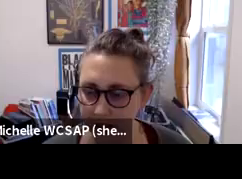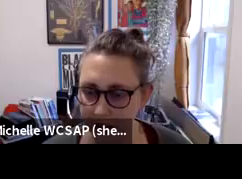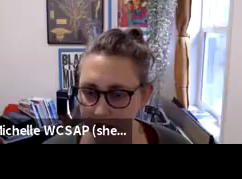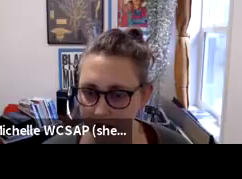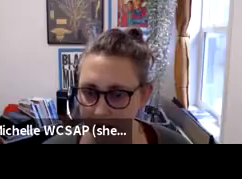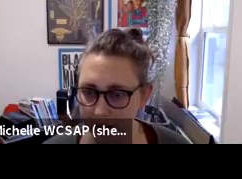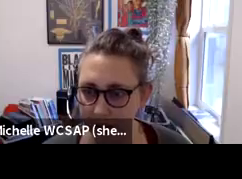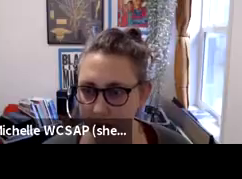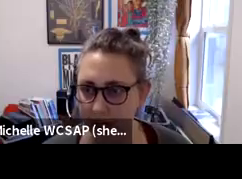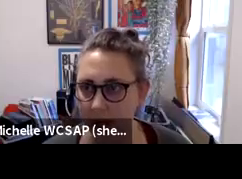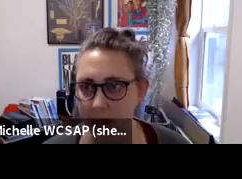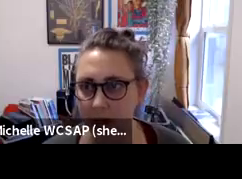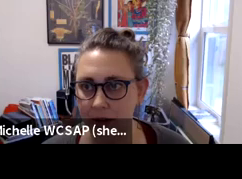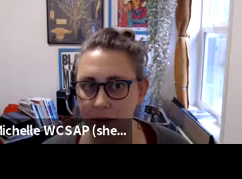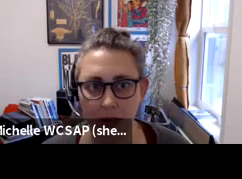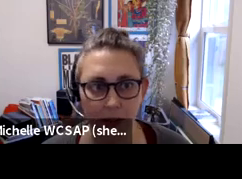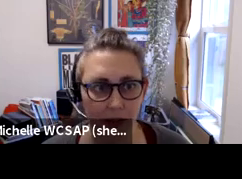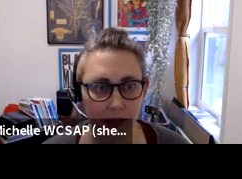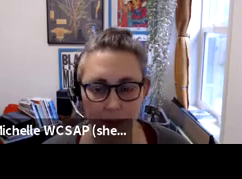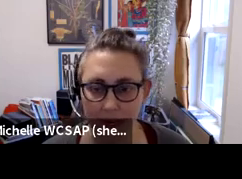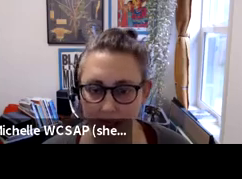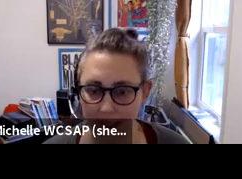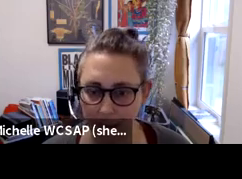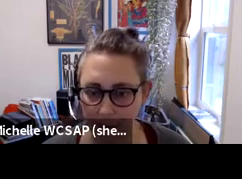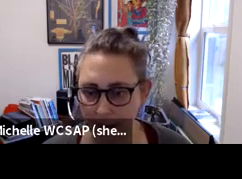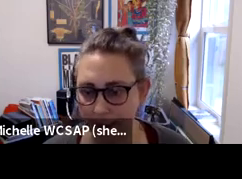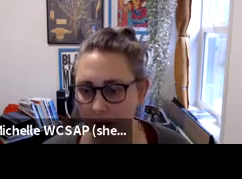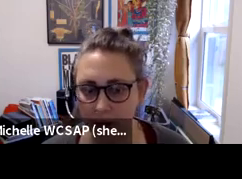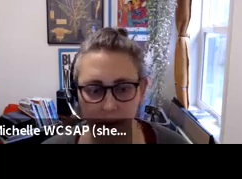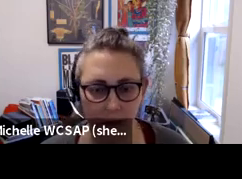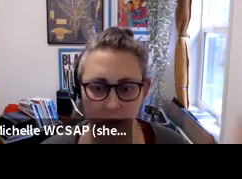Any questions, go ahead and put them in the chat. You can also do that during the break.